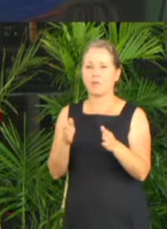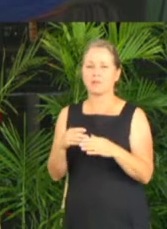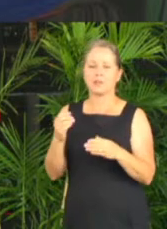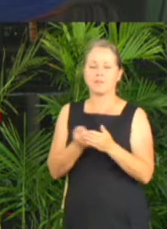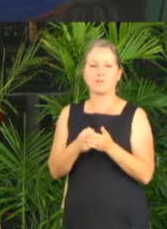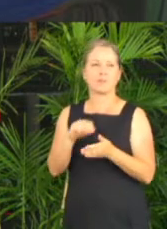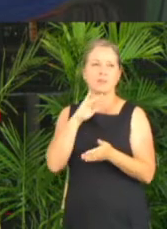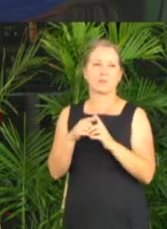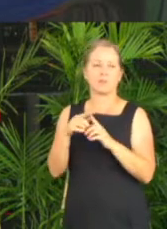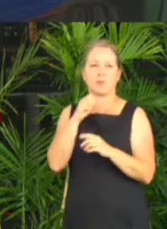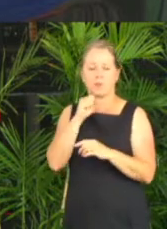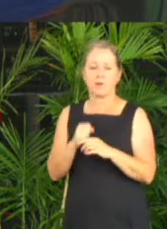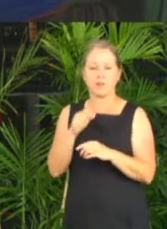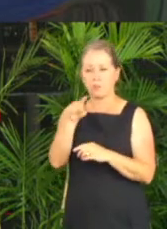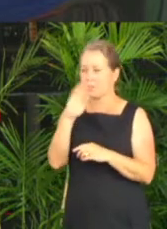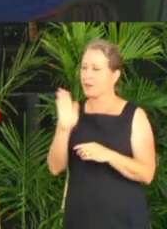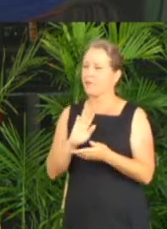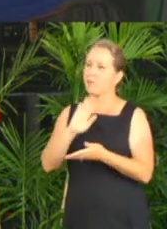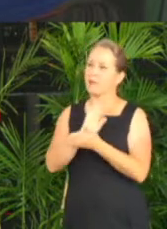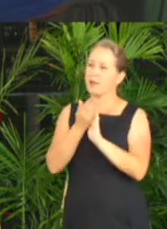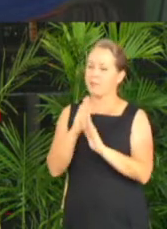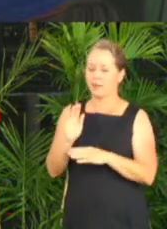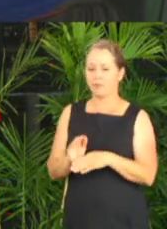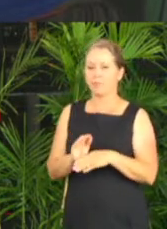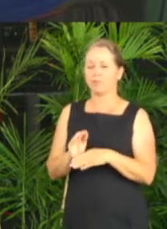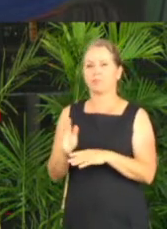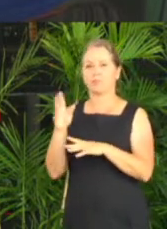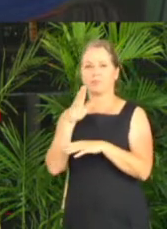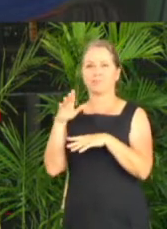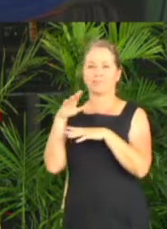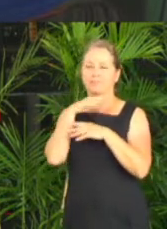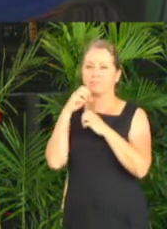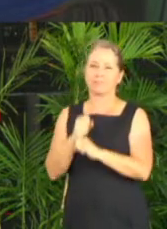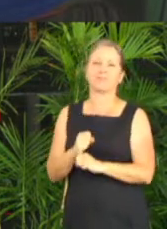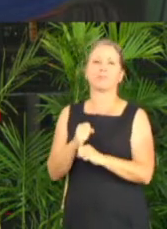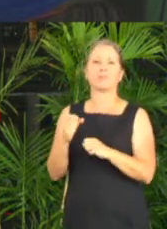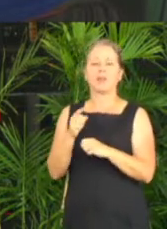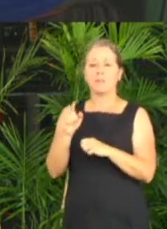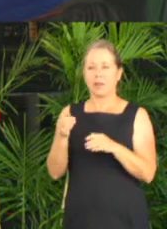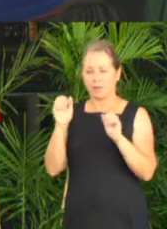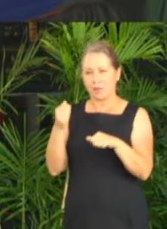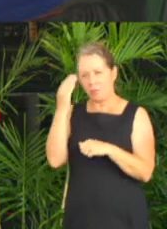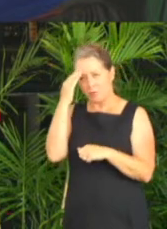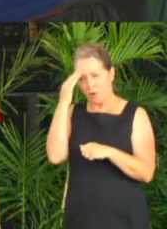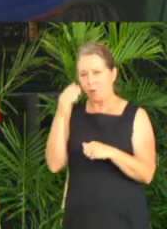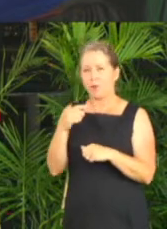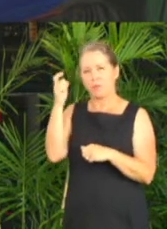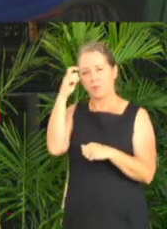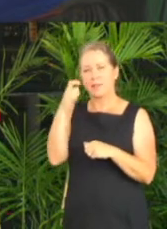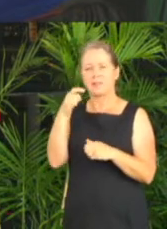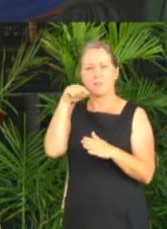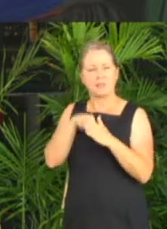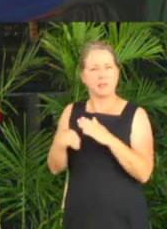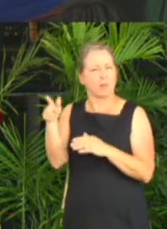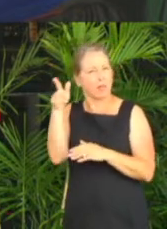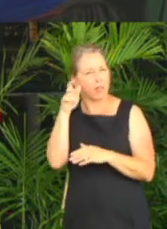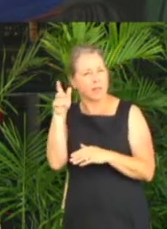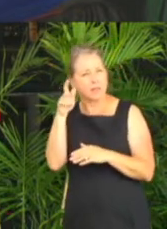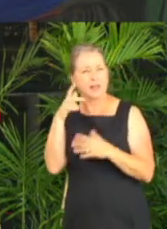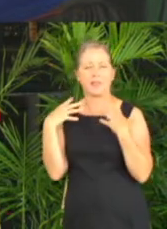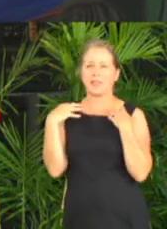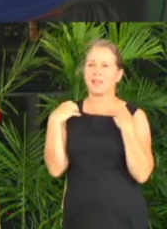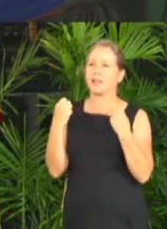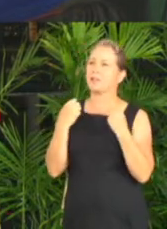old, and you will never become a functionary. May you know the wisdom of deep listening, the healing of